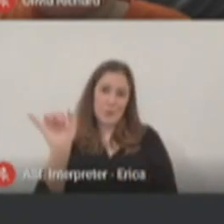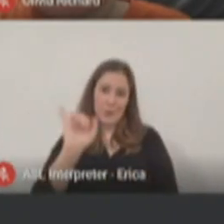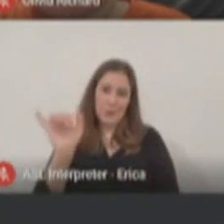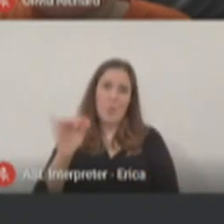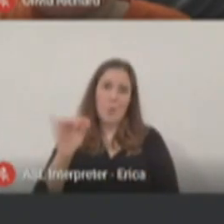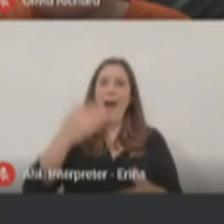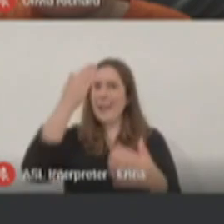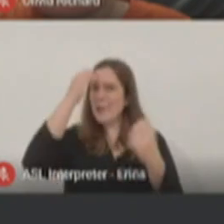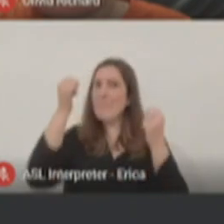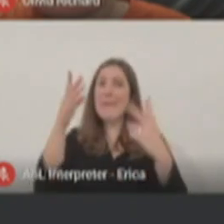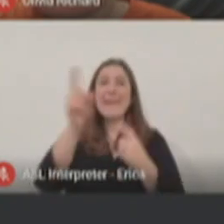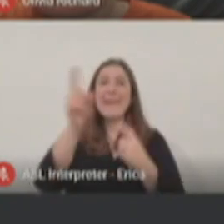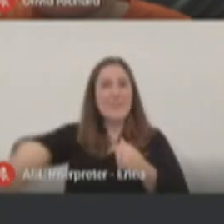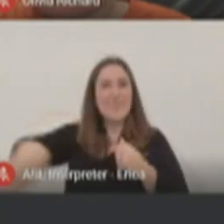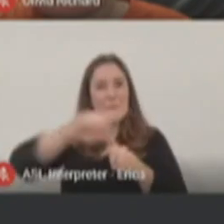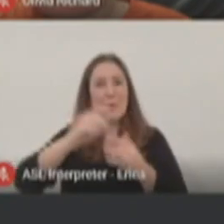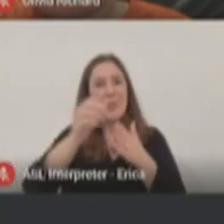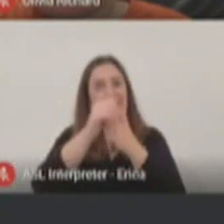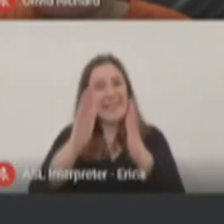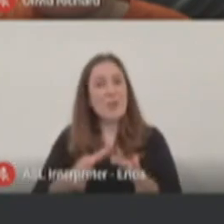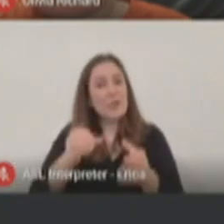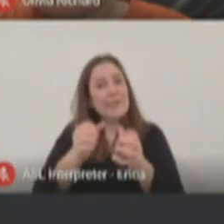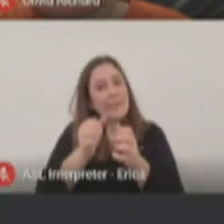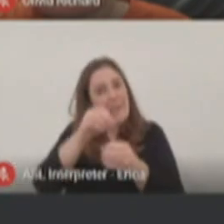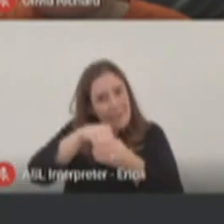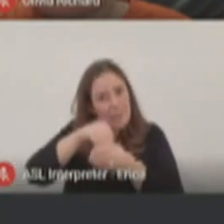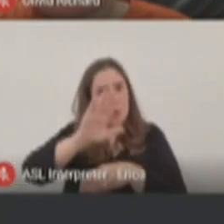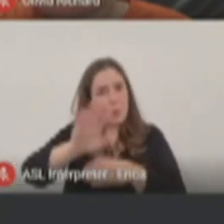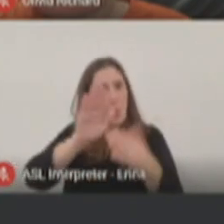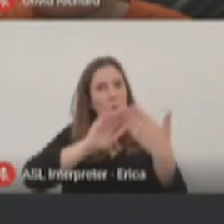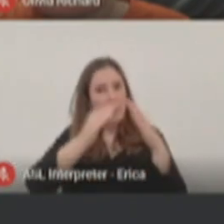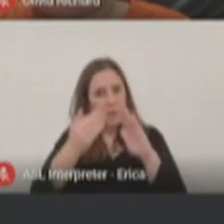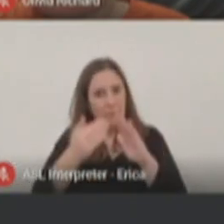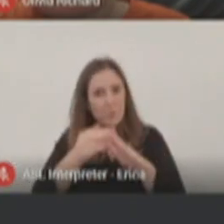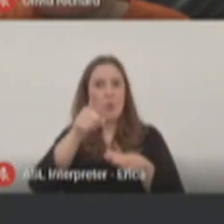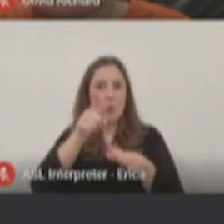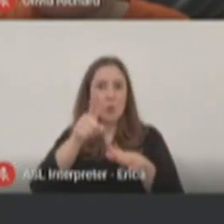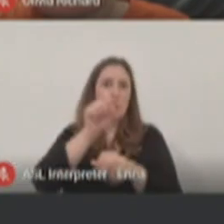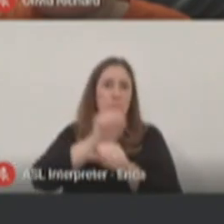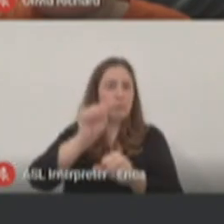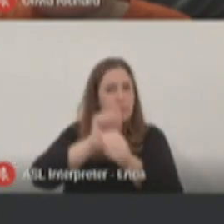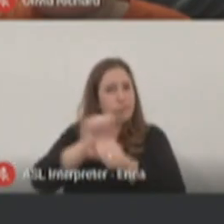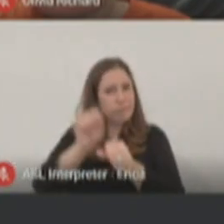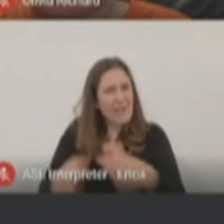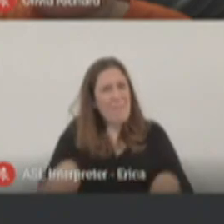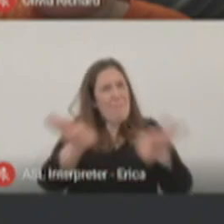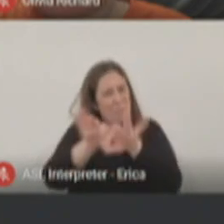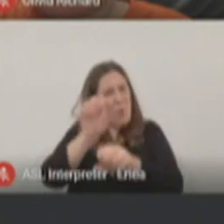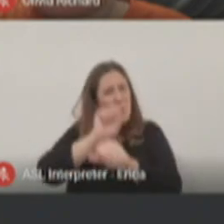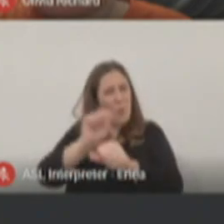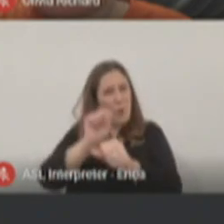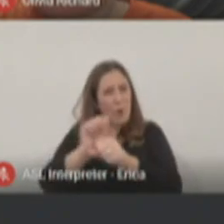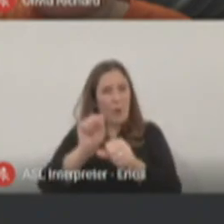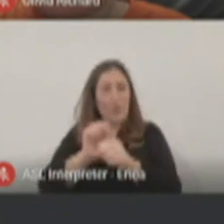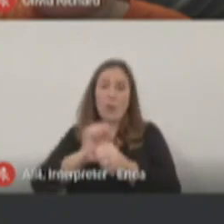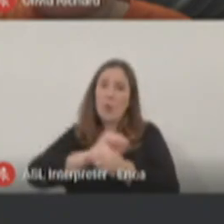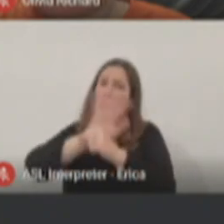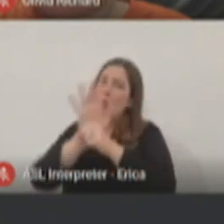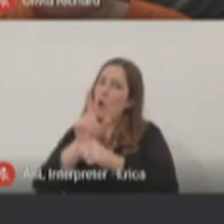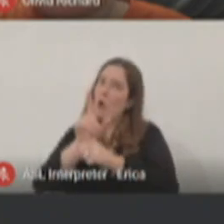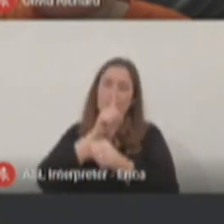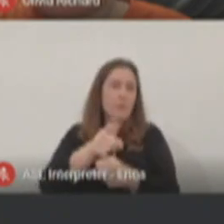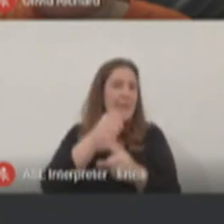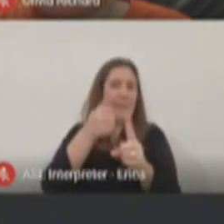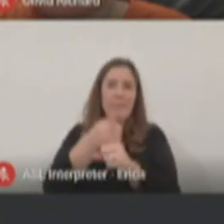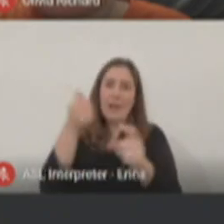as leaders in the community are doing important work. COVID has, obviously impacted every part of our life